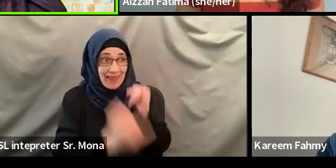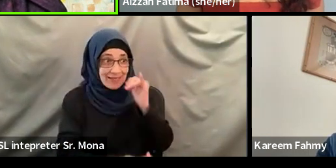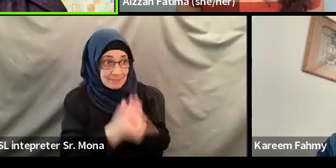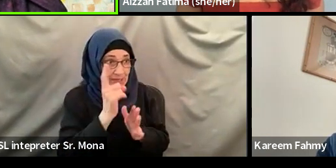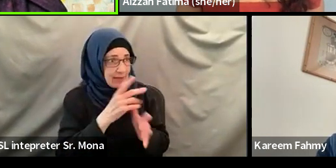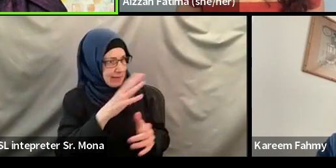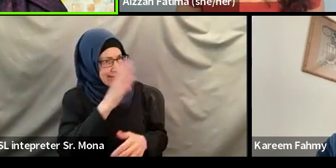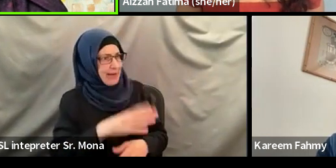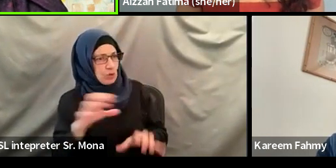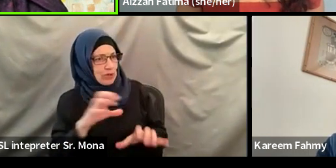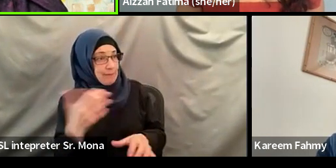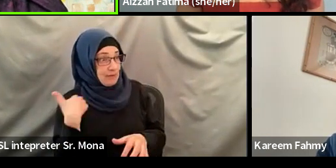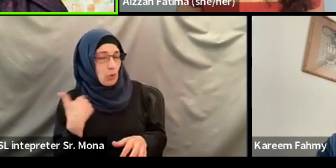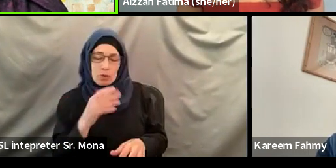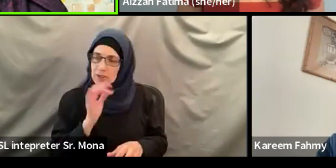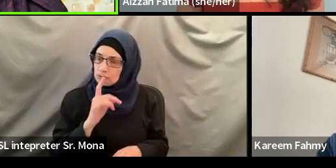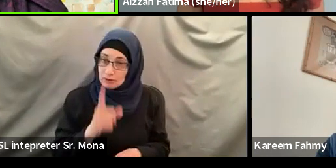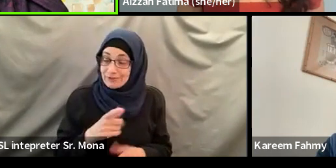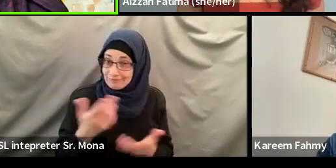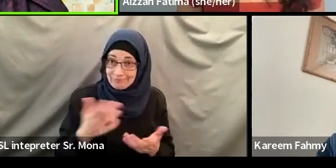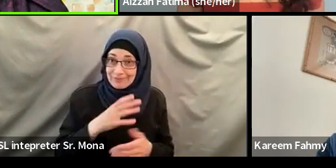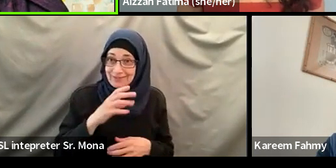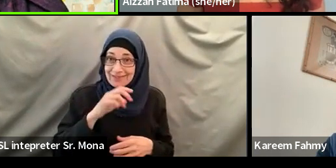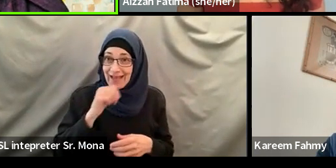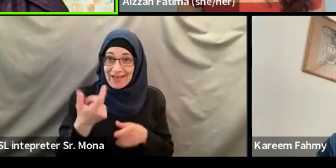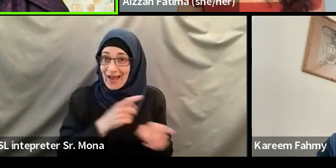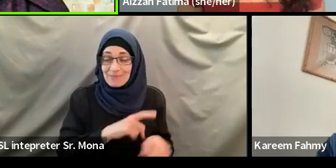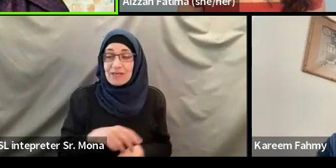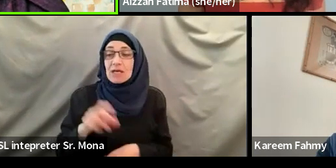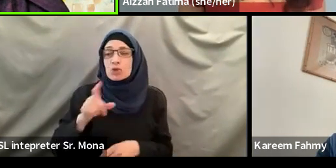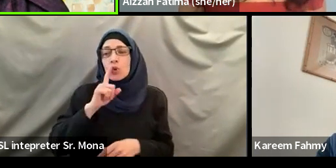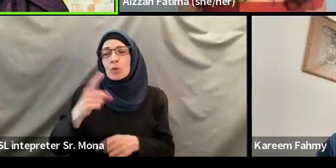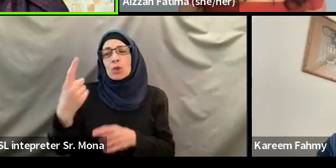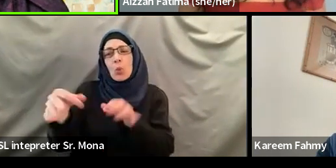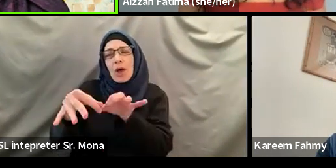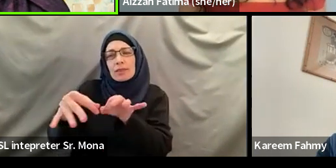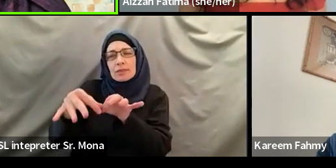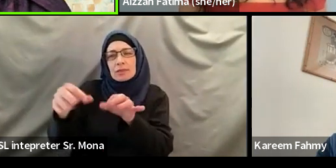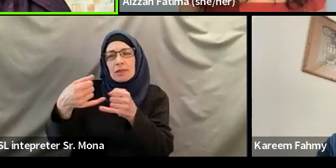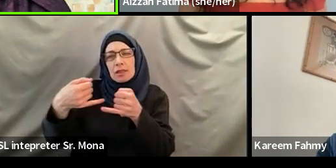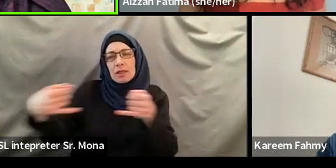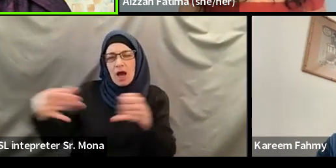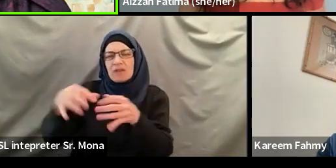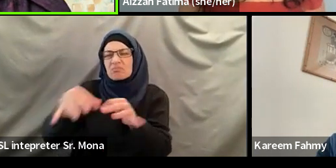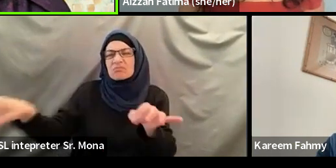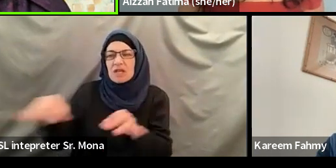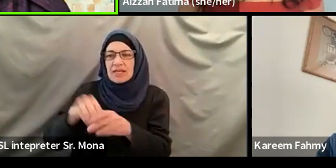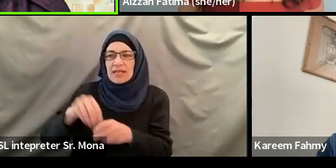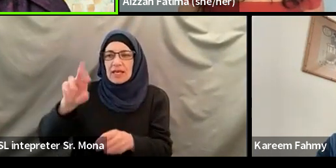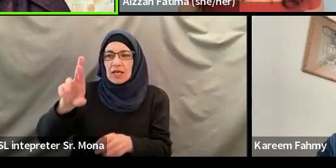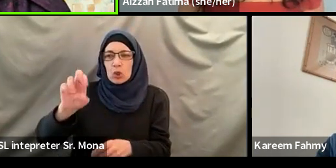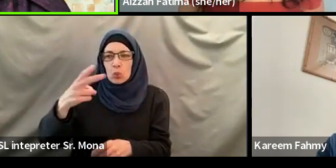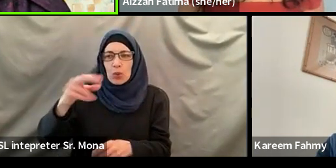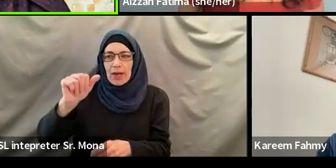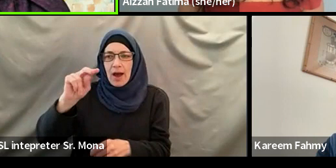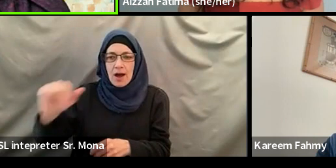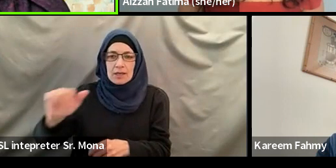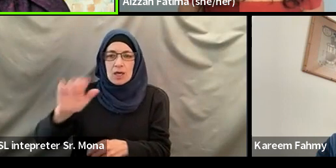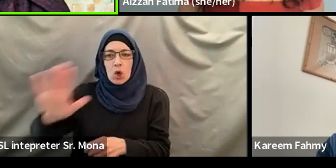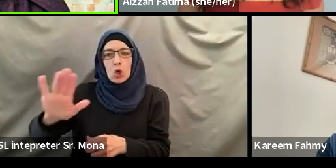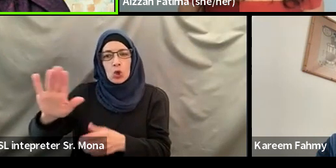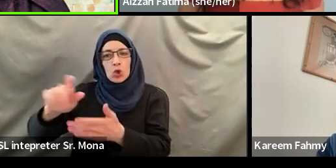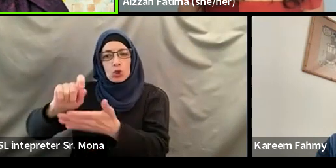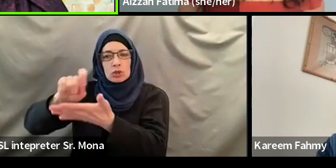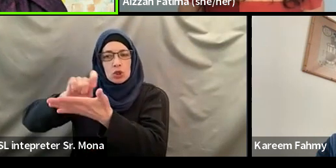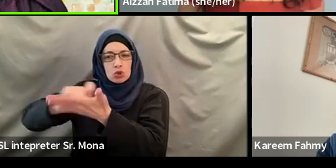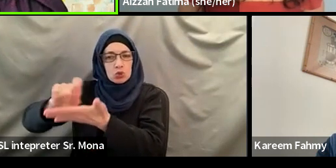things that I did do, and it's a line actually in Rehana's script that like really rings in my ears every time I think about this conversation, which